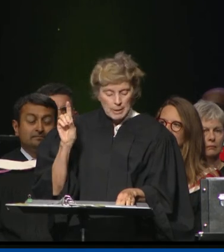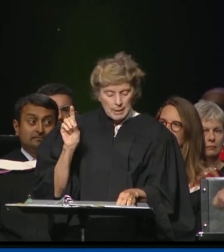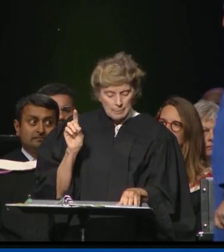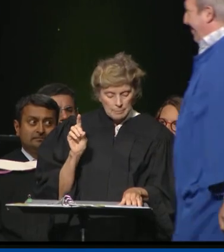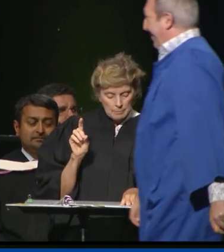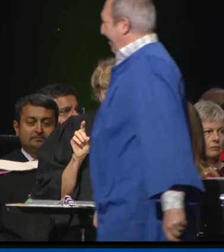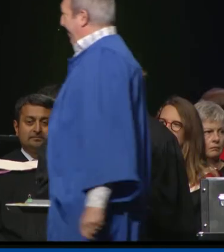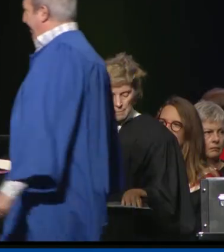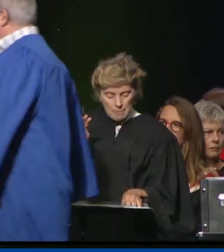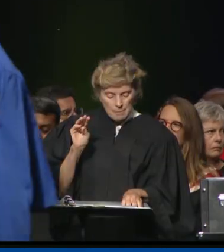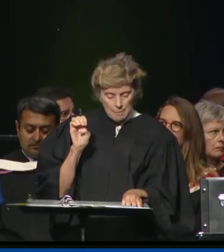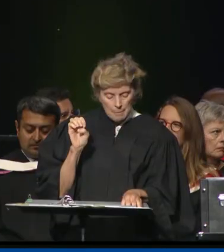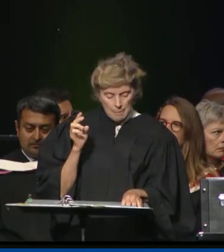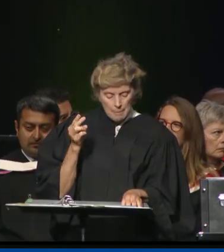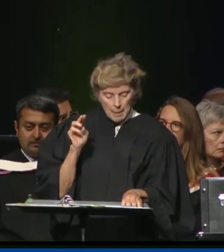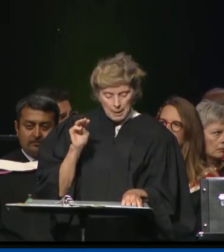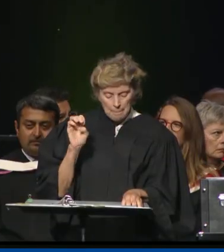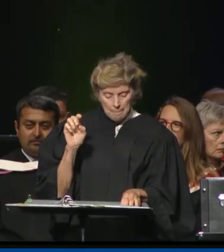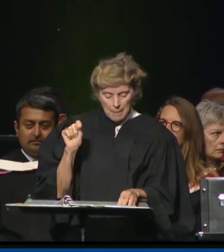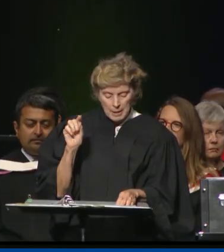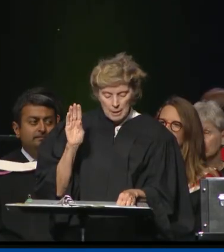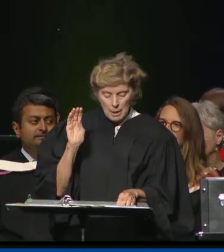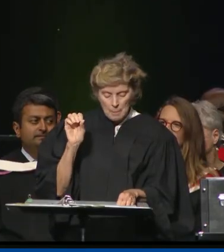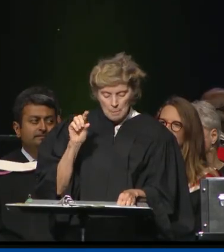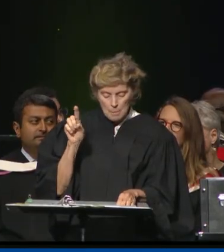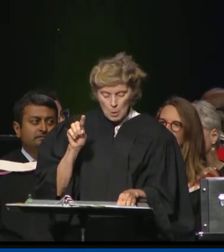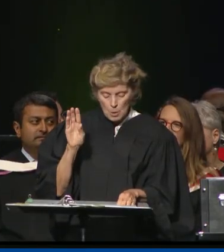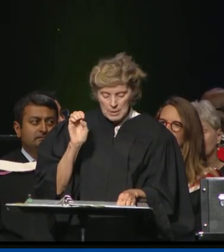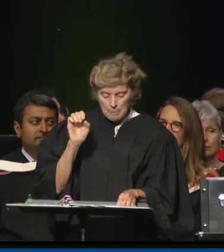Mehmet Bozbeyoglu.